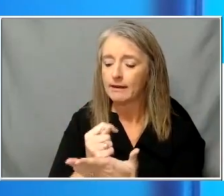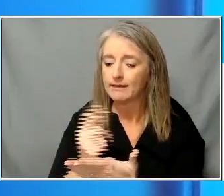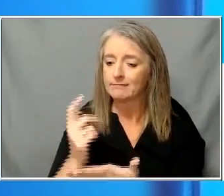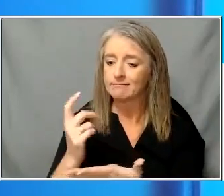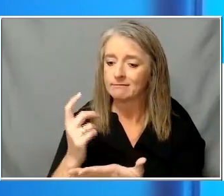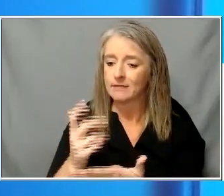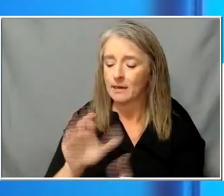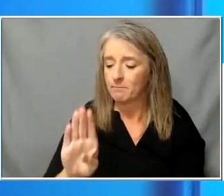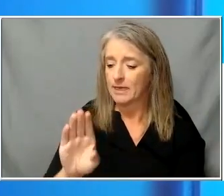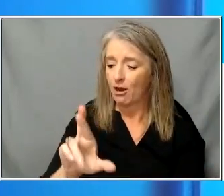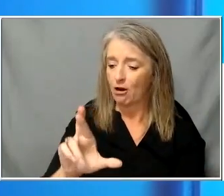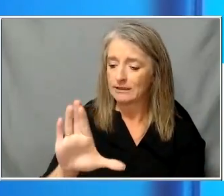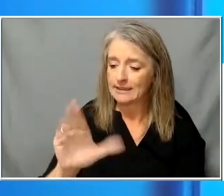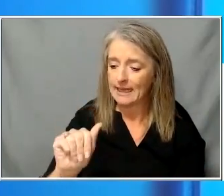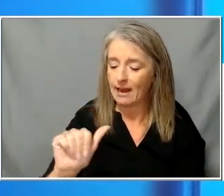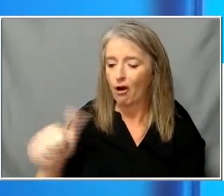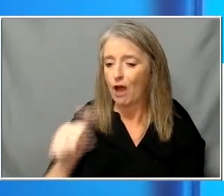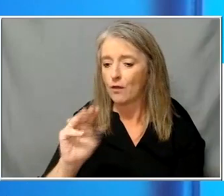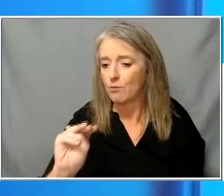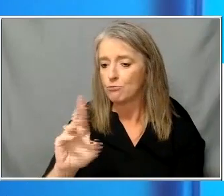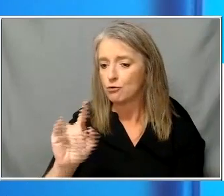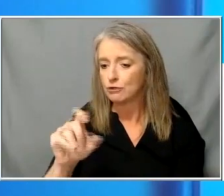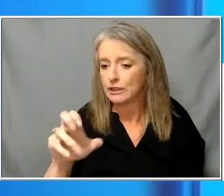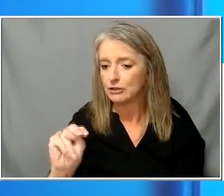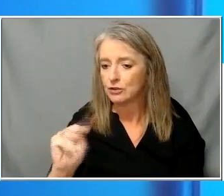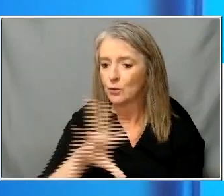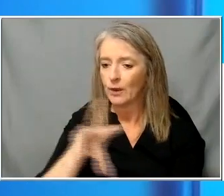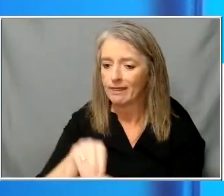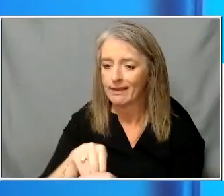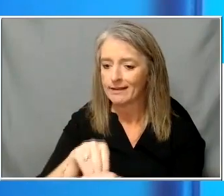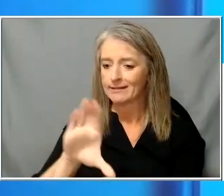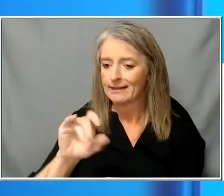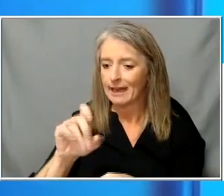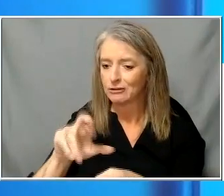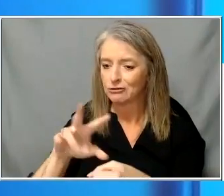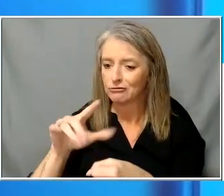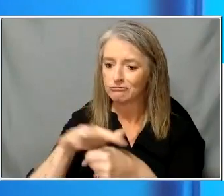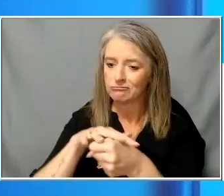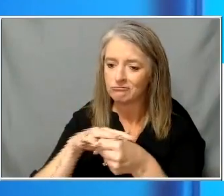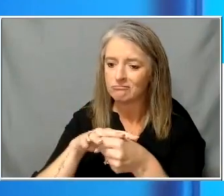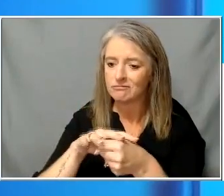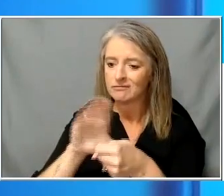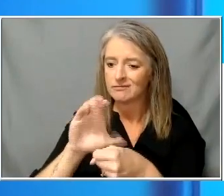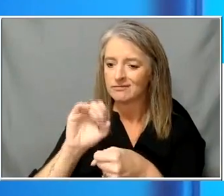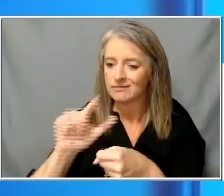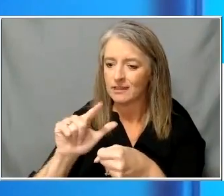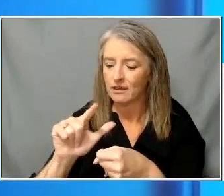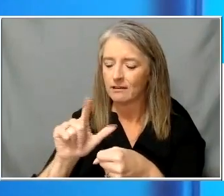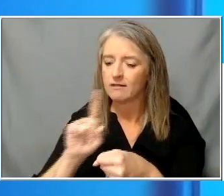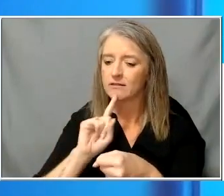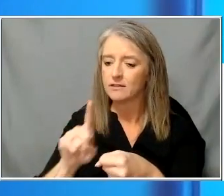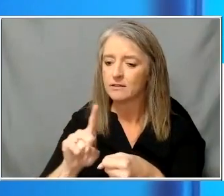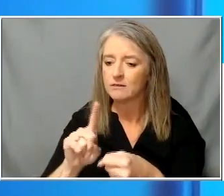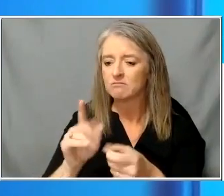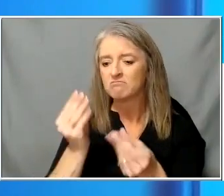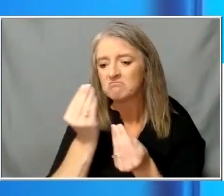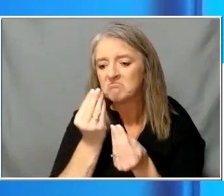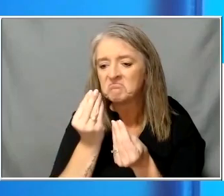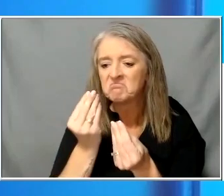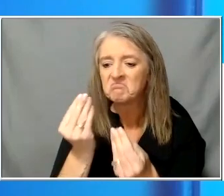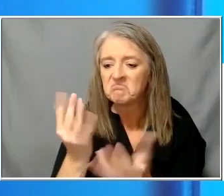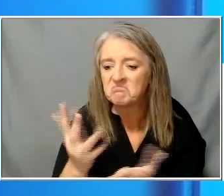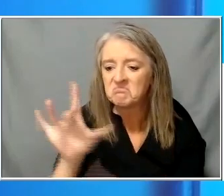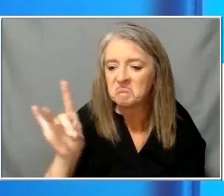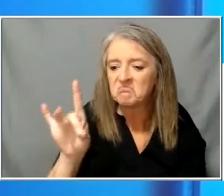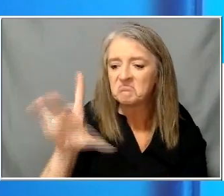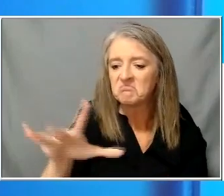BRCA or other mutations within the cancer cell. So it used to be just a informative piece of information that